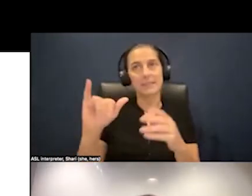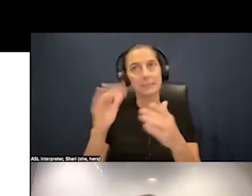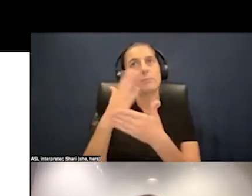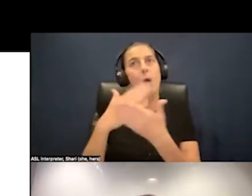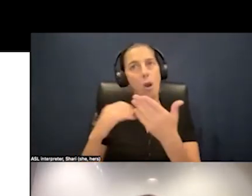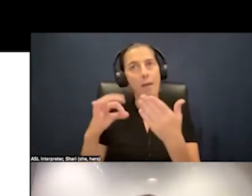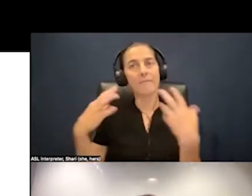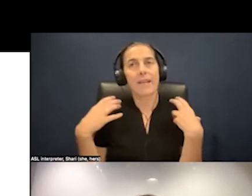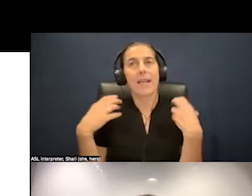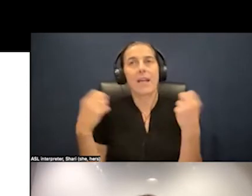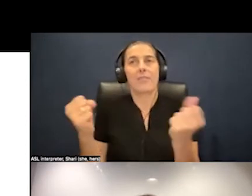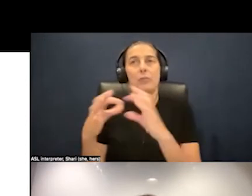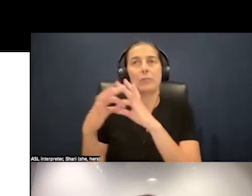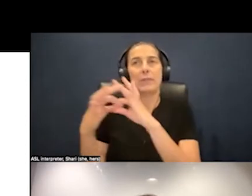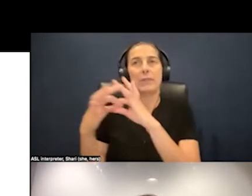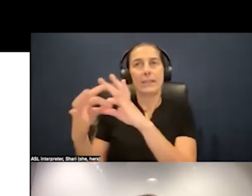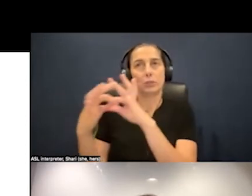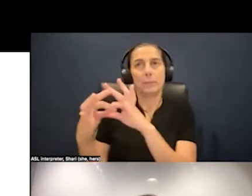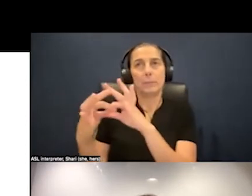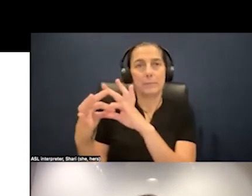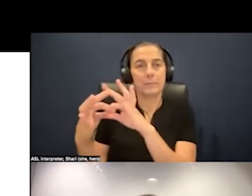relationship with your